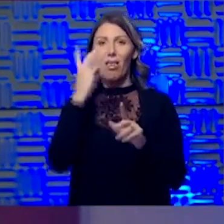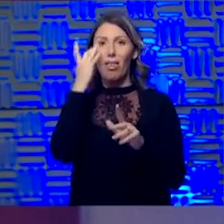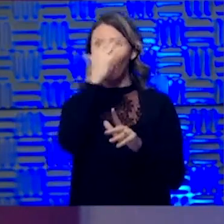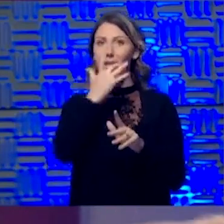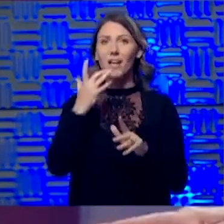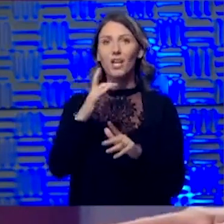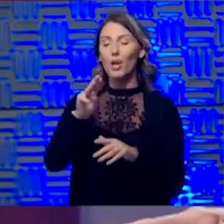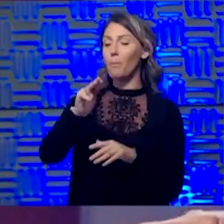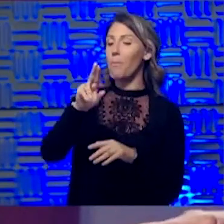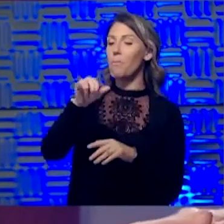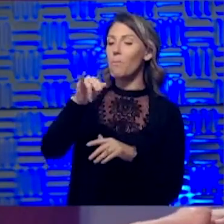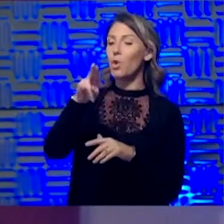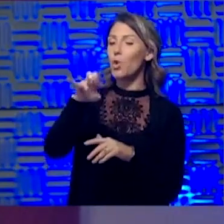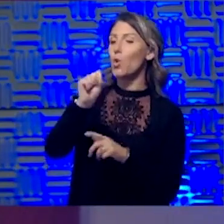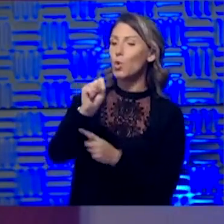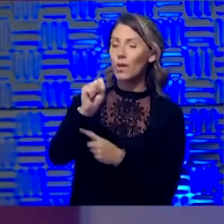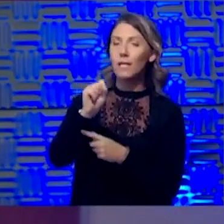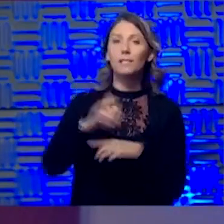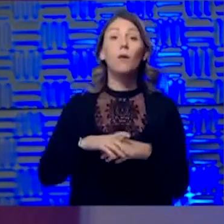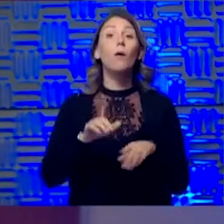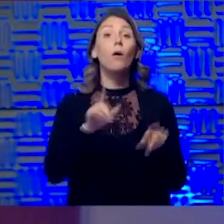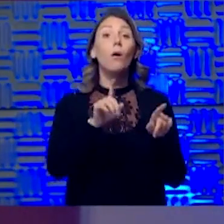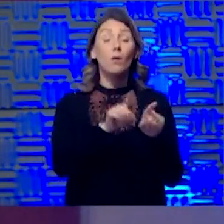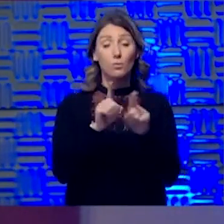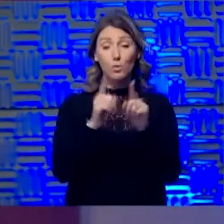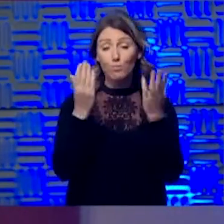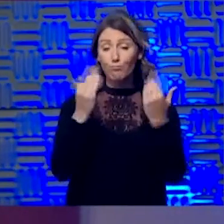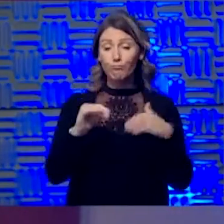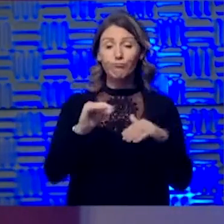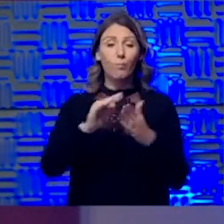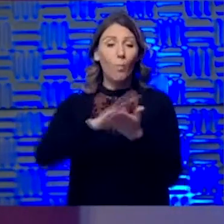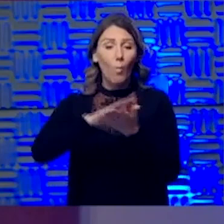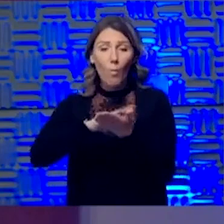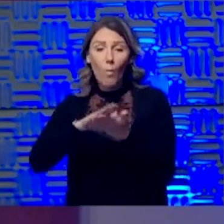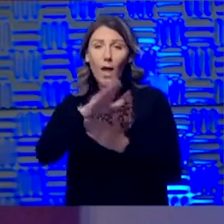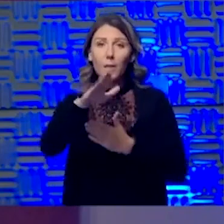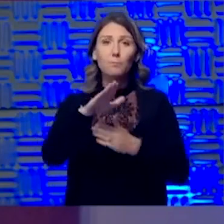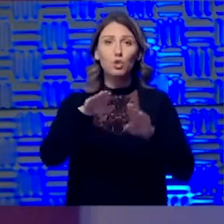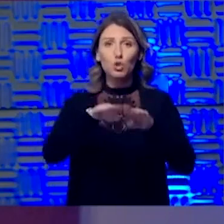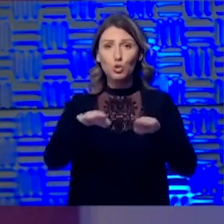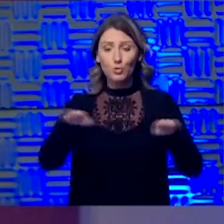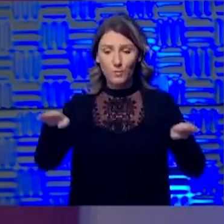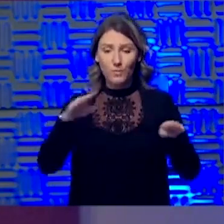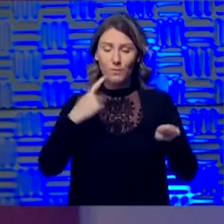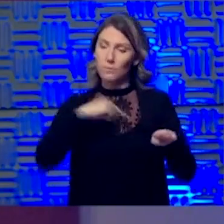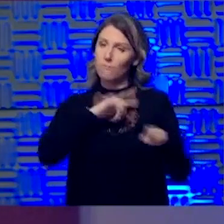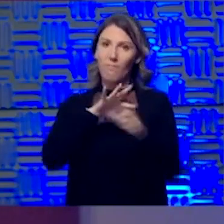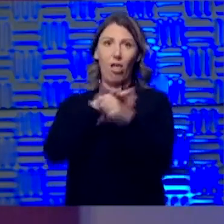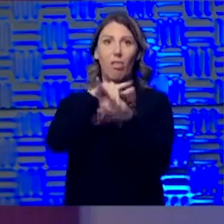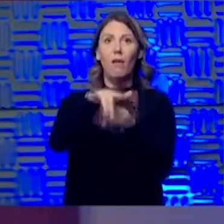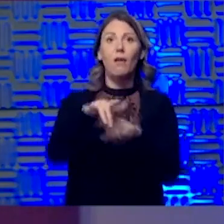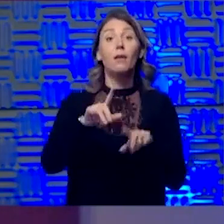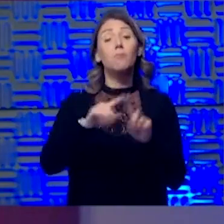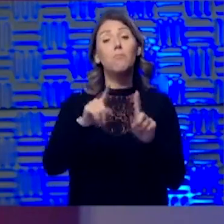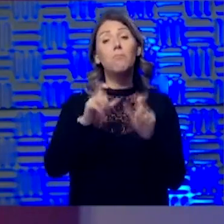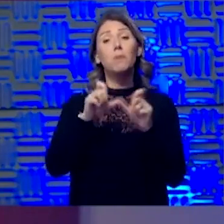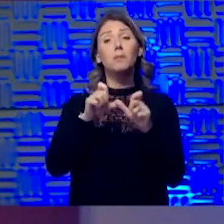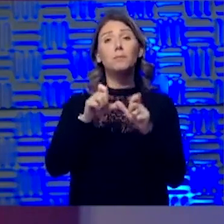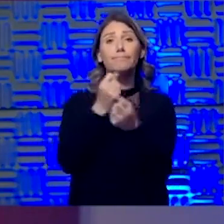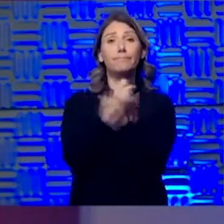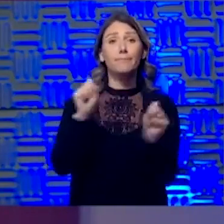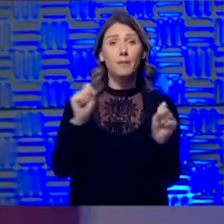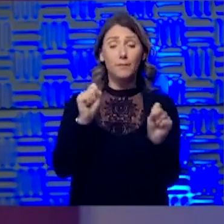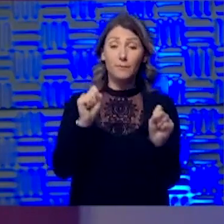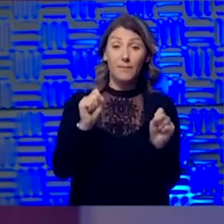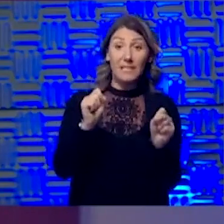Always wiping down surfaces. I know we have plenty of that as well in the health system, but I think keeping us safe in the community